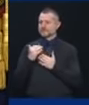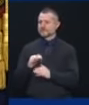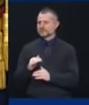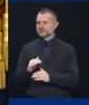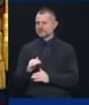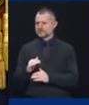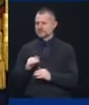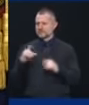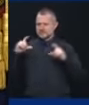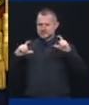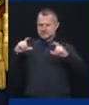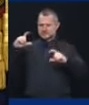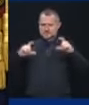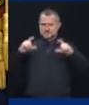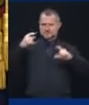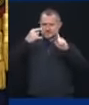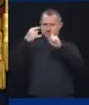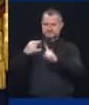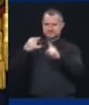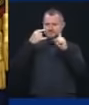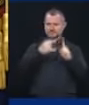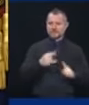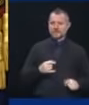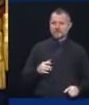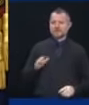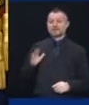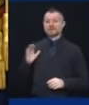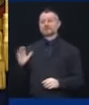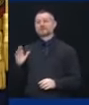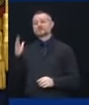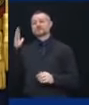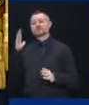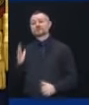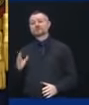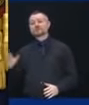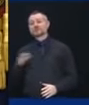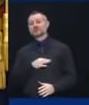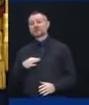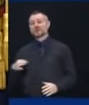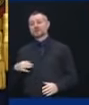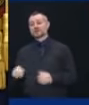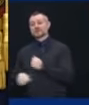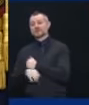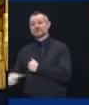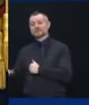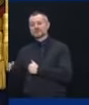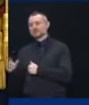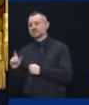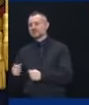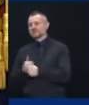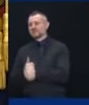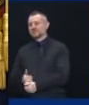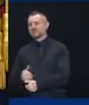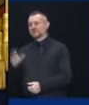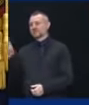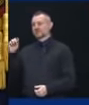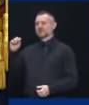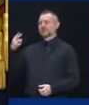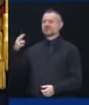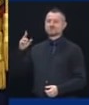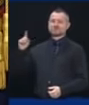Part of the speaker's staff will now by regulation, Department of Health regulation, they'll be